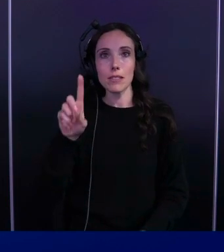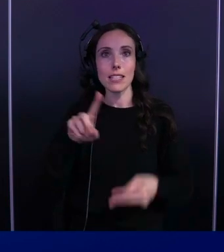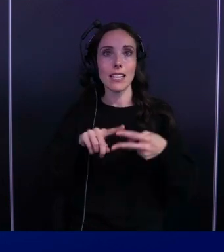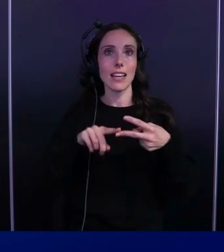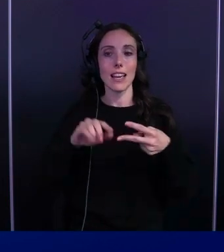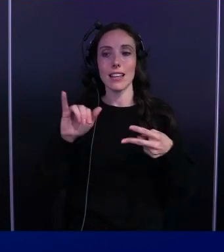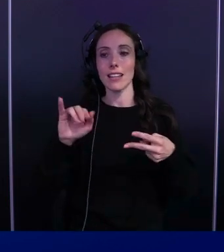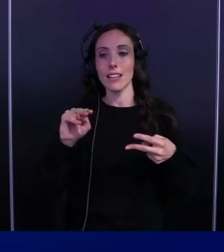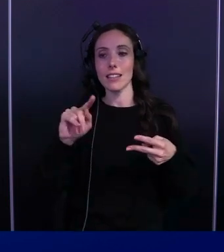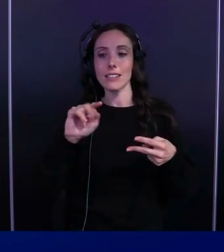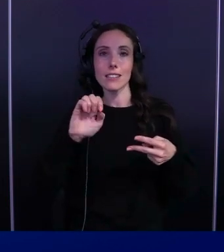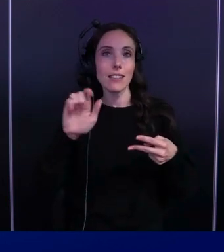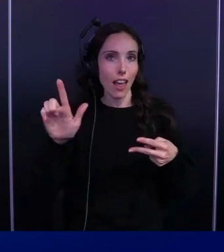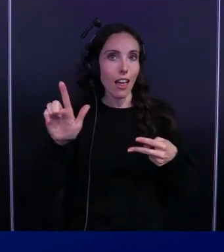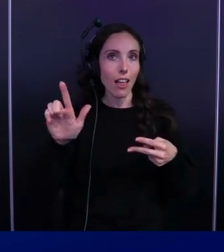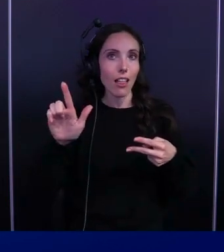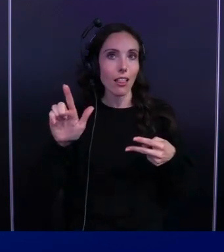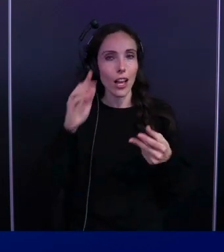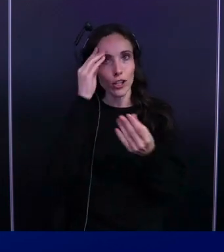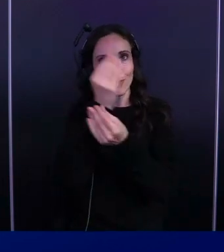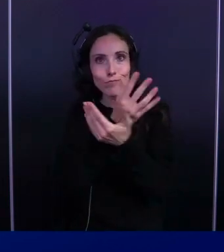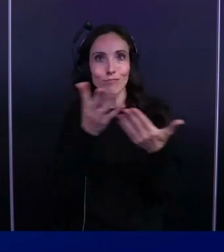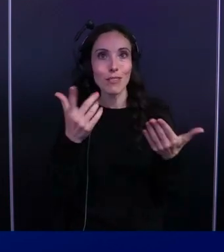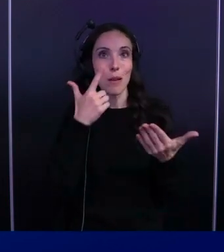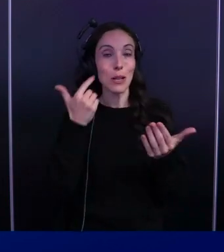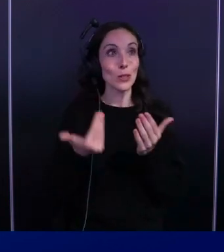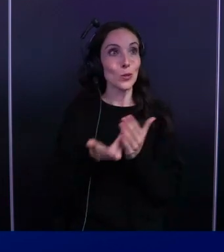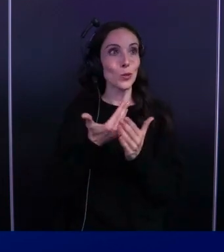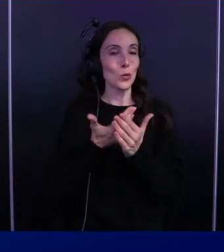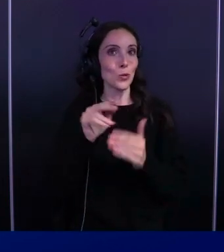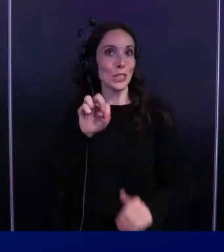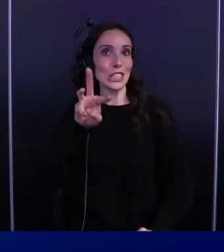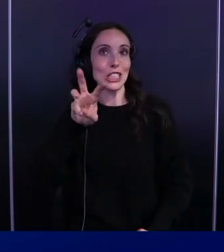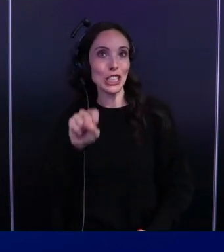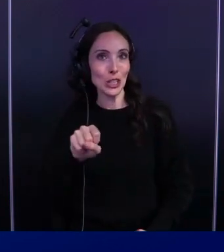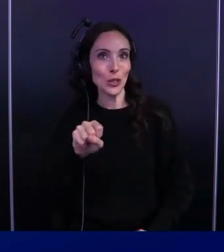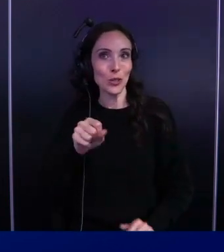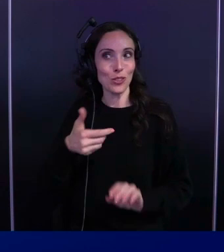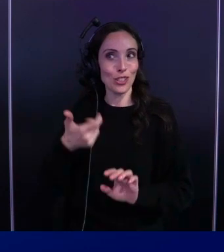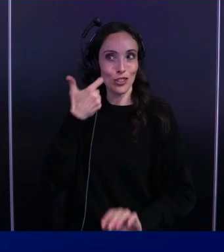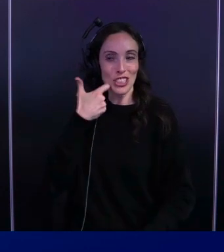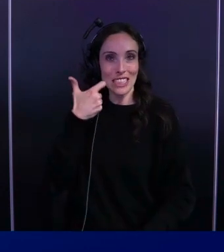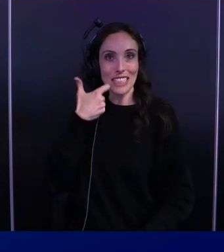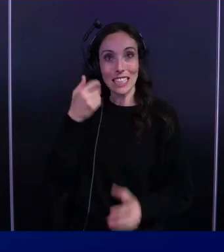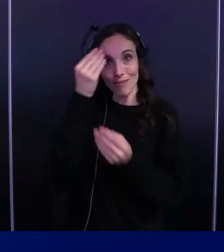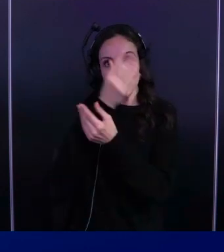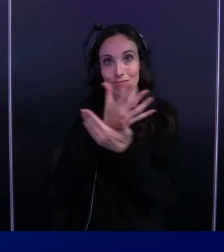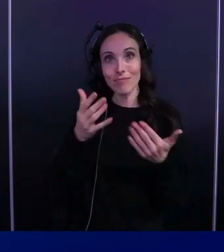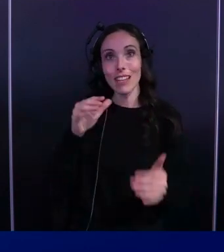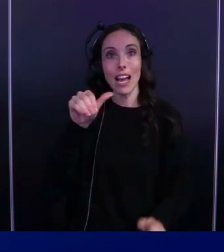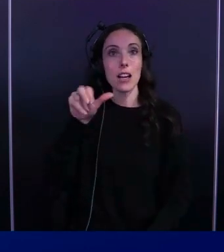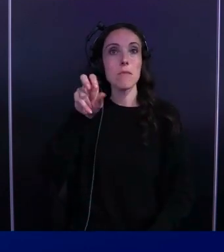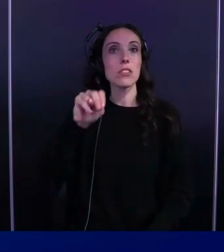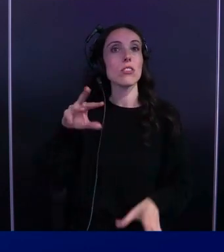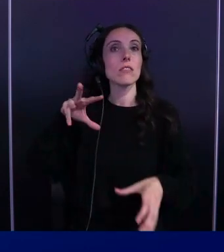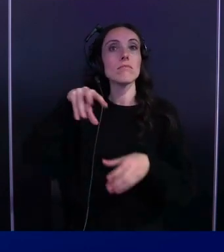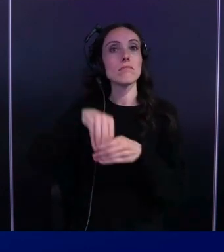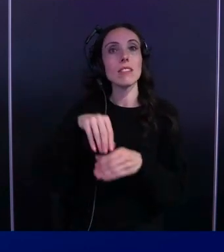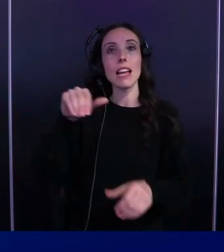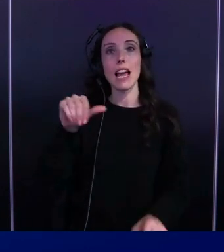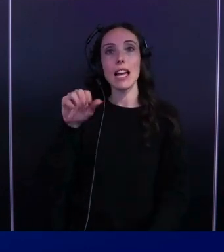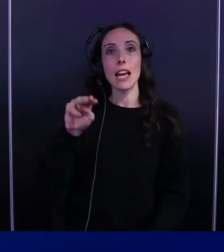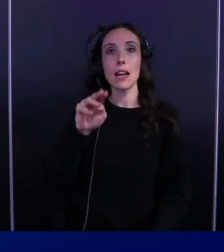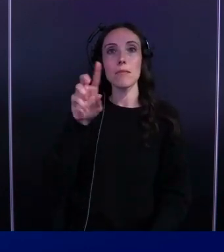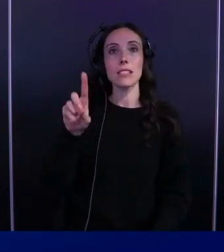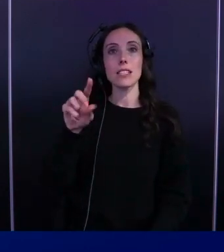Intel. And just as a note, since it's kind of breaking news just a little bit earlier, Amazon also participated in AMD's